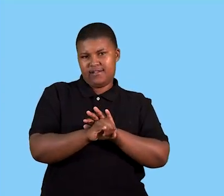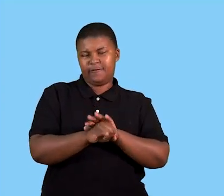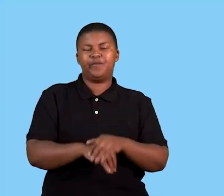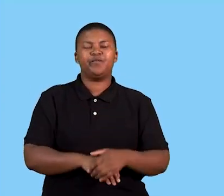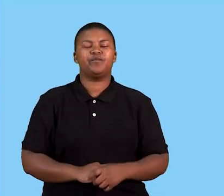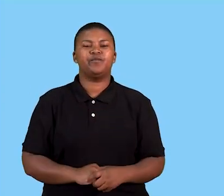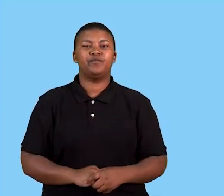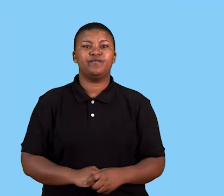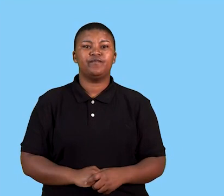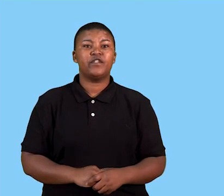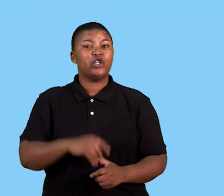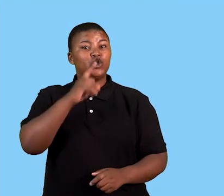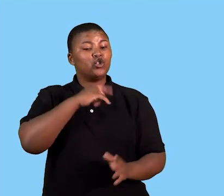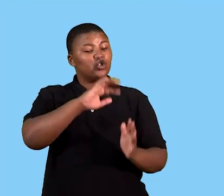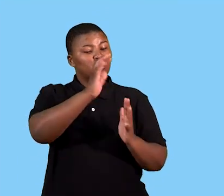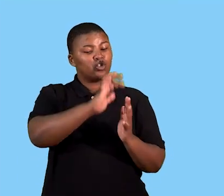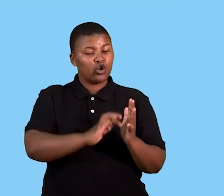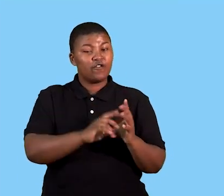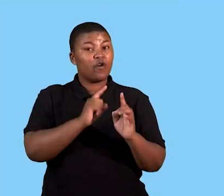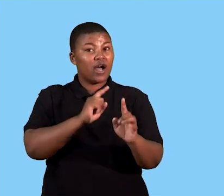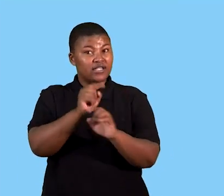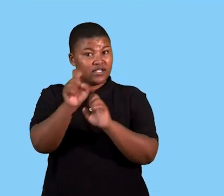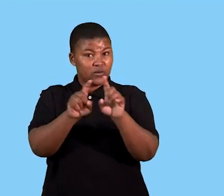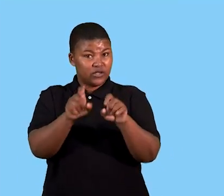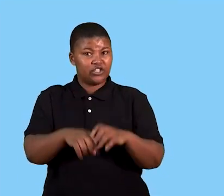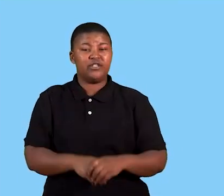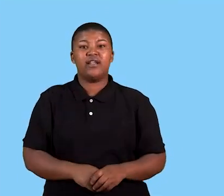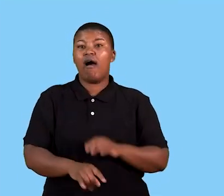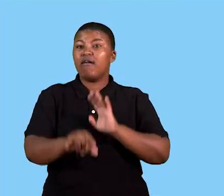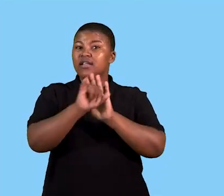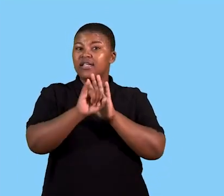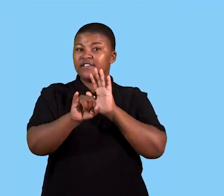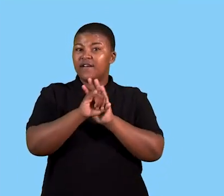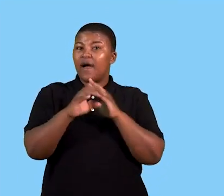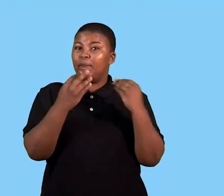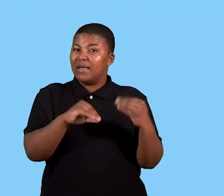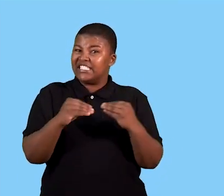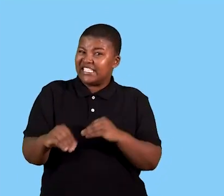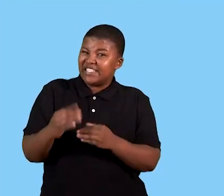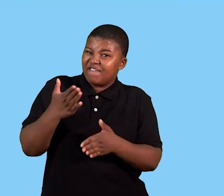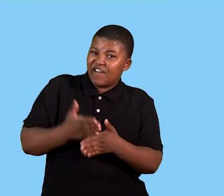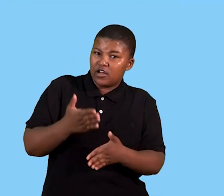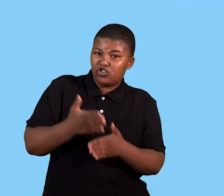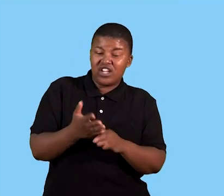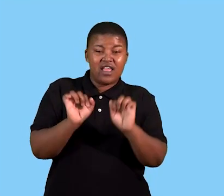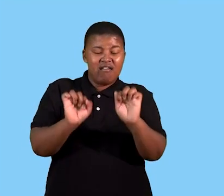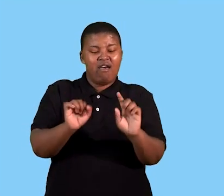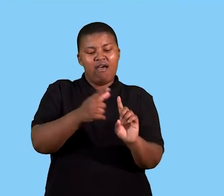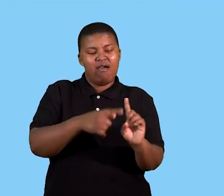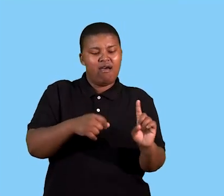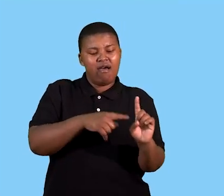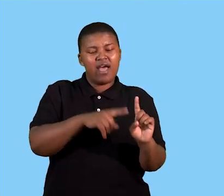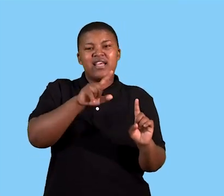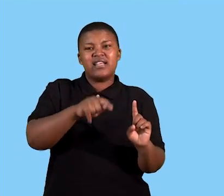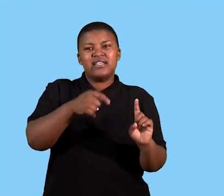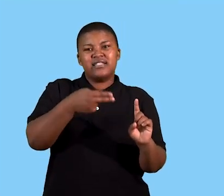or the case study or the scenario to answer this question. Identify the business function that Tembe Catering